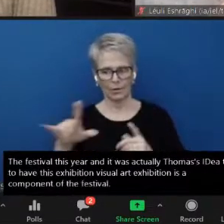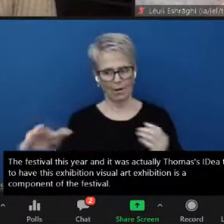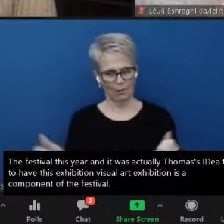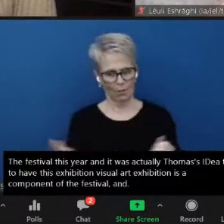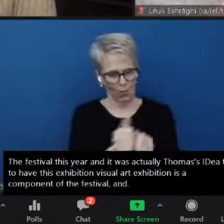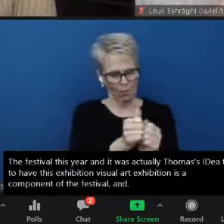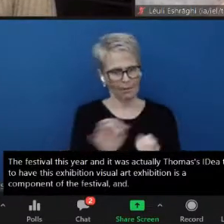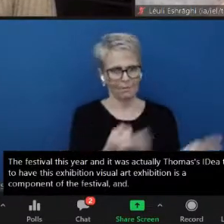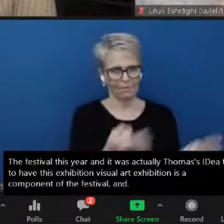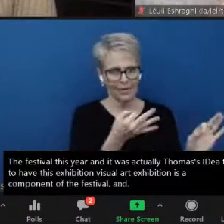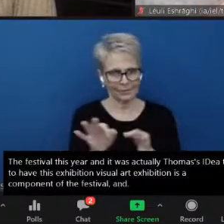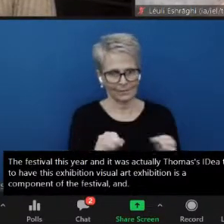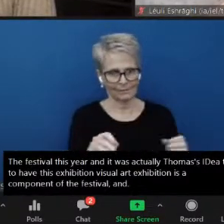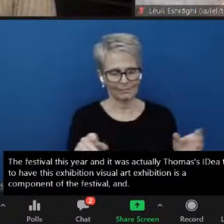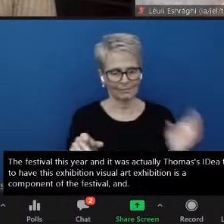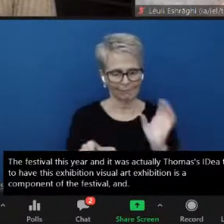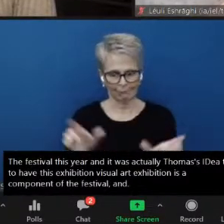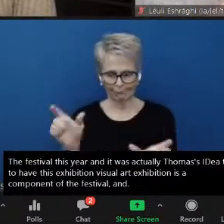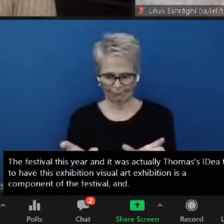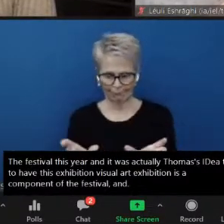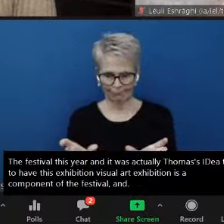And is that me?